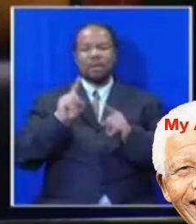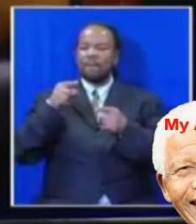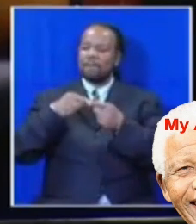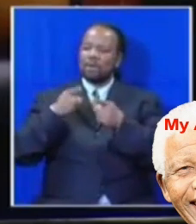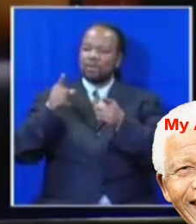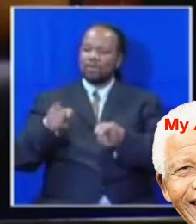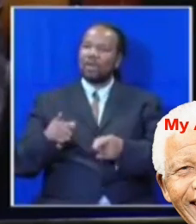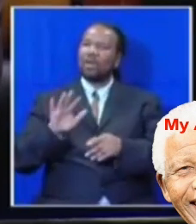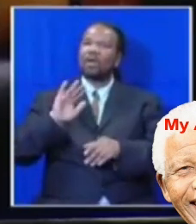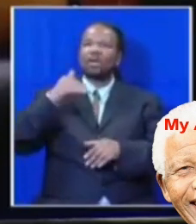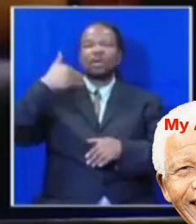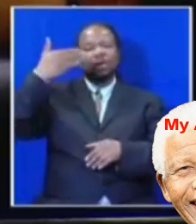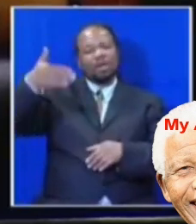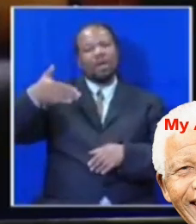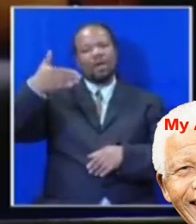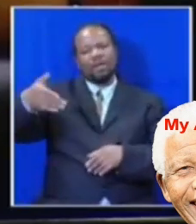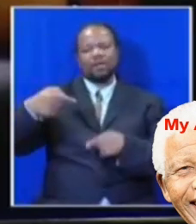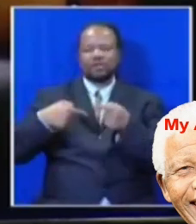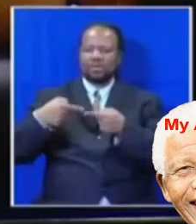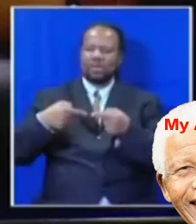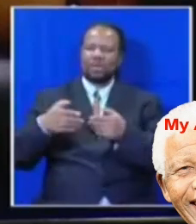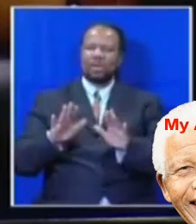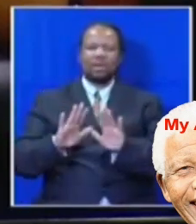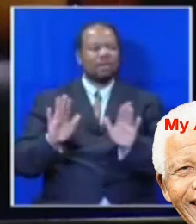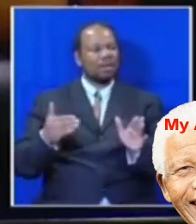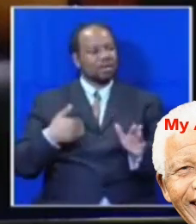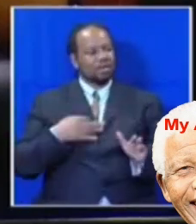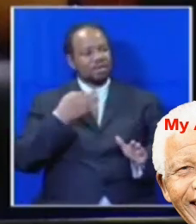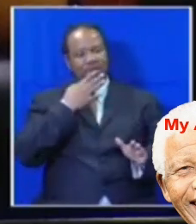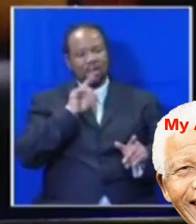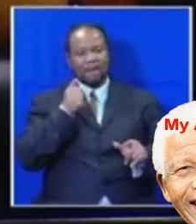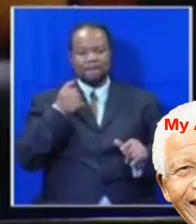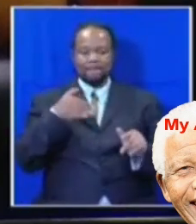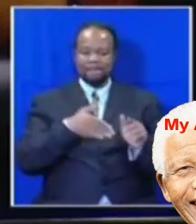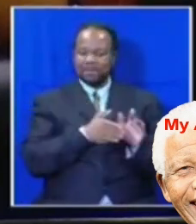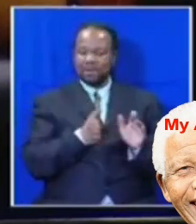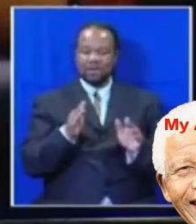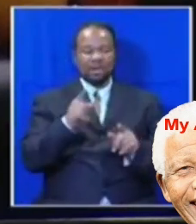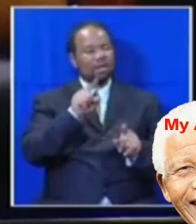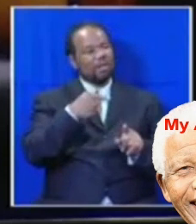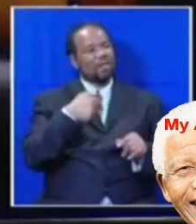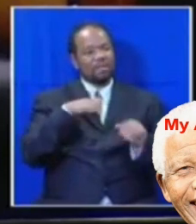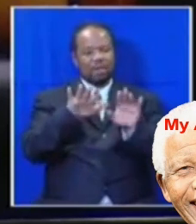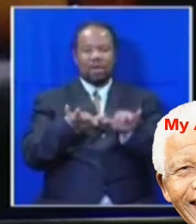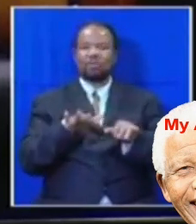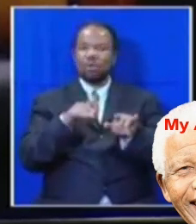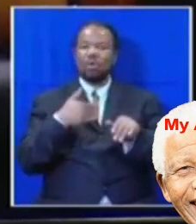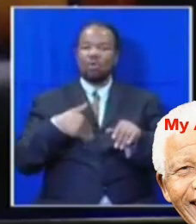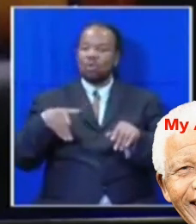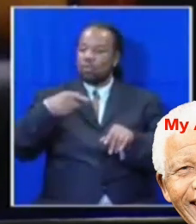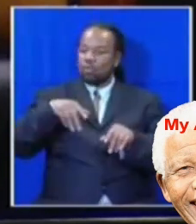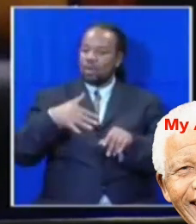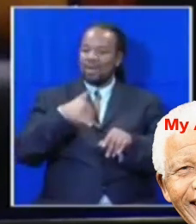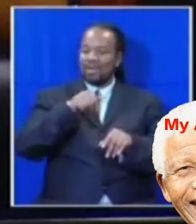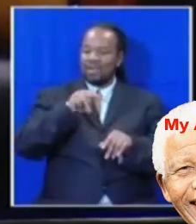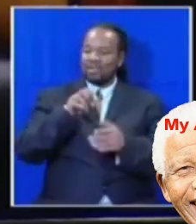for misleading view. the It's a House. debate that you must have with the It's Honourable casting Member. aspersions and misleading Will the you House. take your seat now, please? We were never expelled, man. Will you take your seat